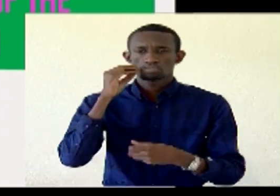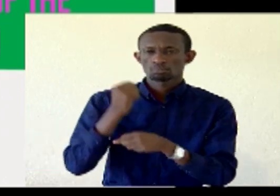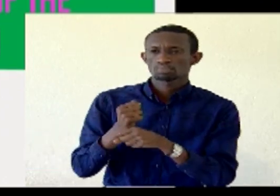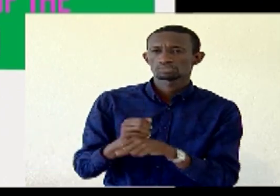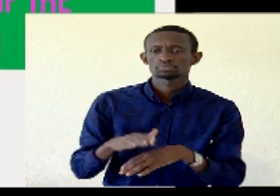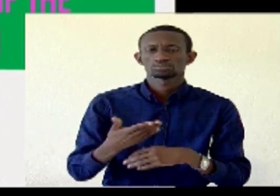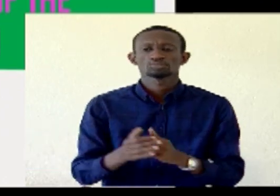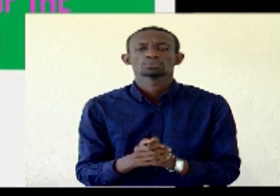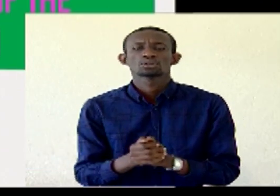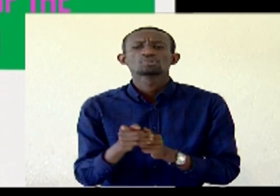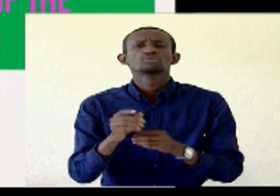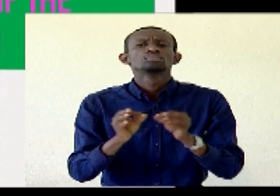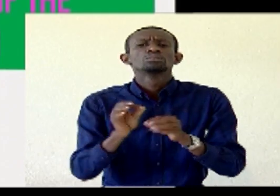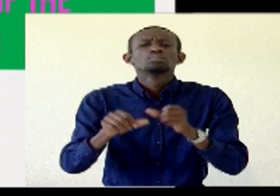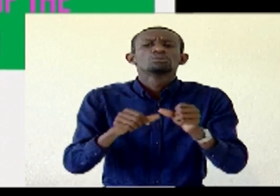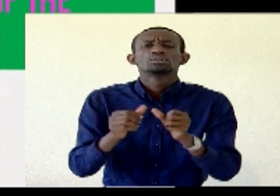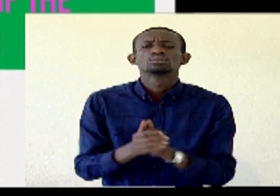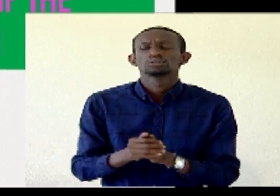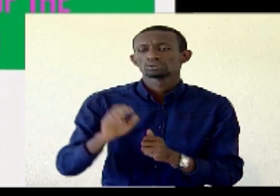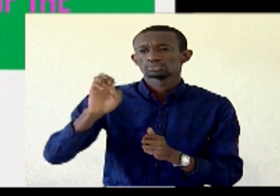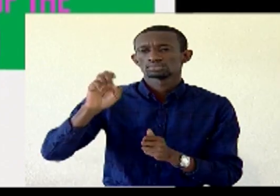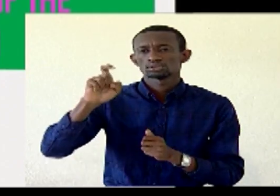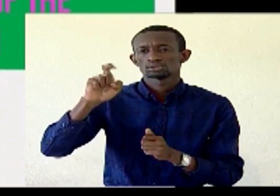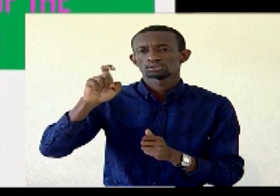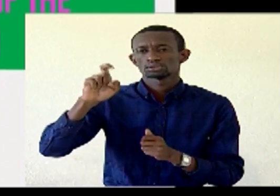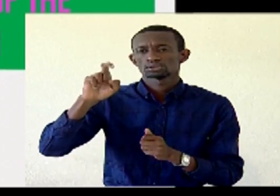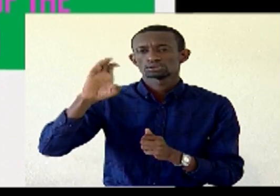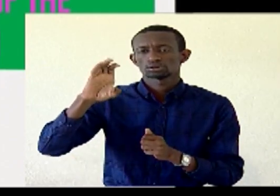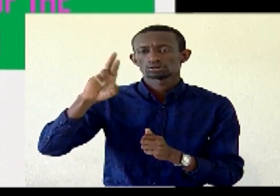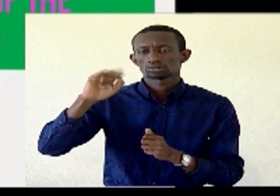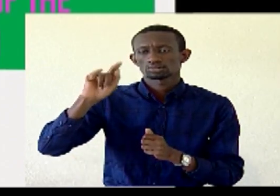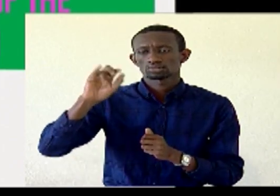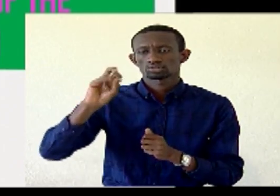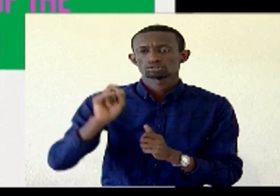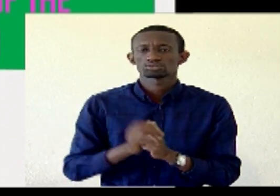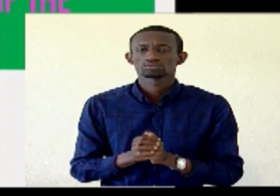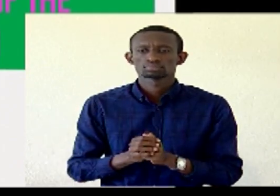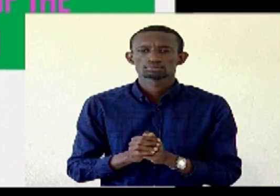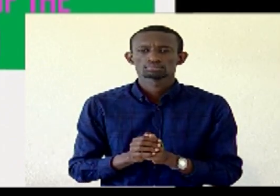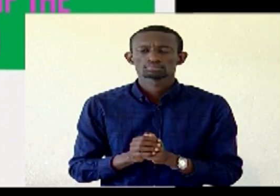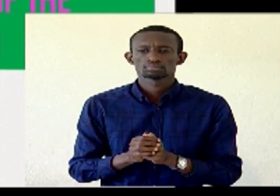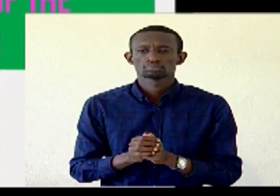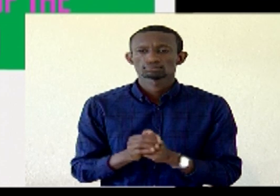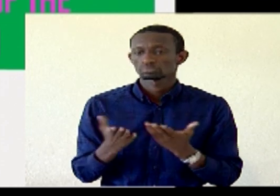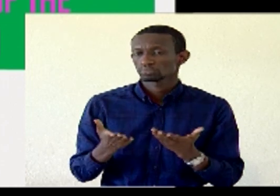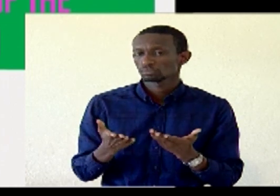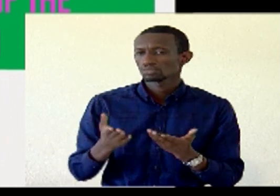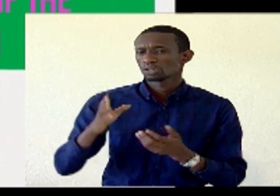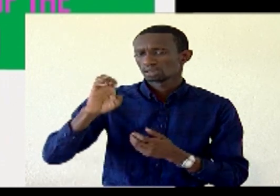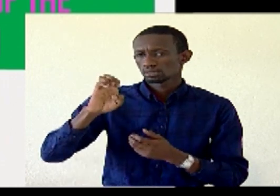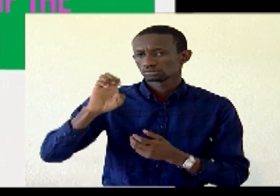excretion. That is, let's remind ourselves about excretion. We said excretion is the process of